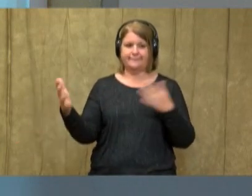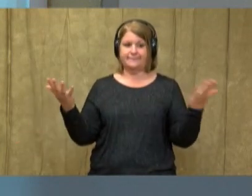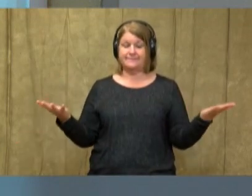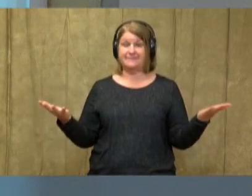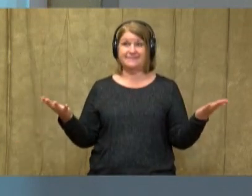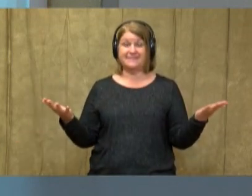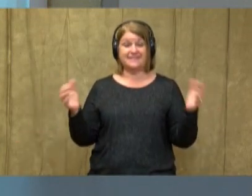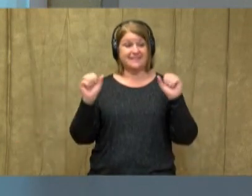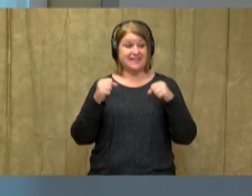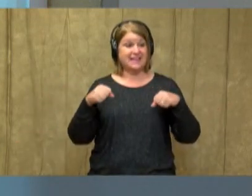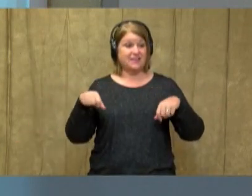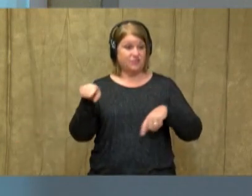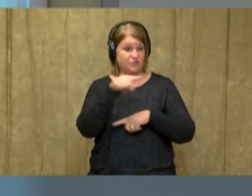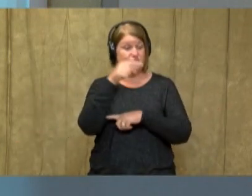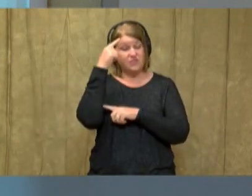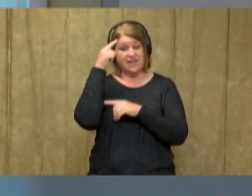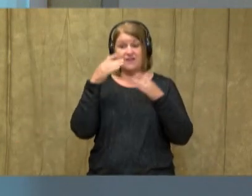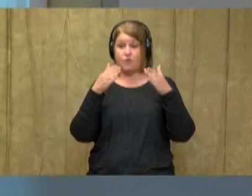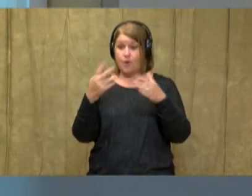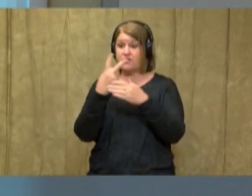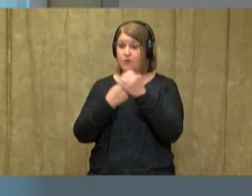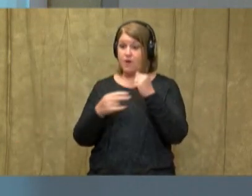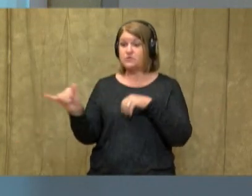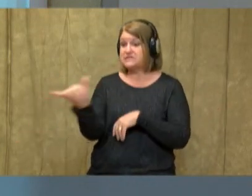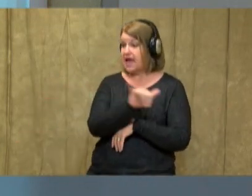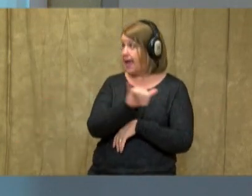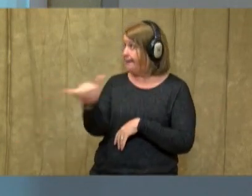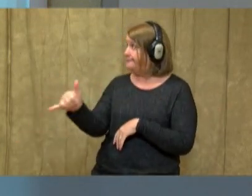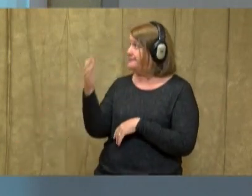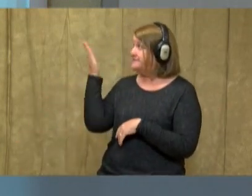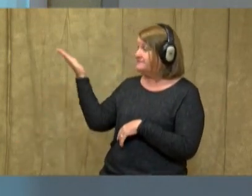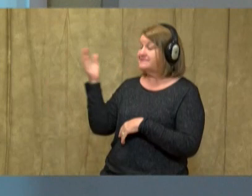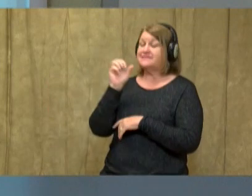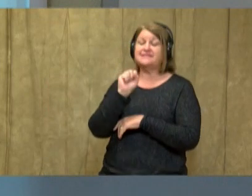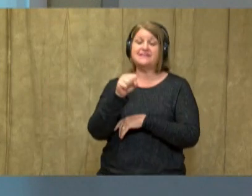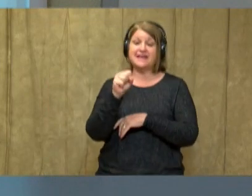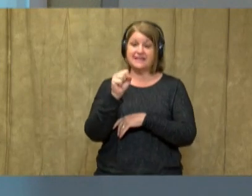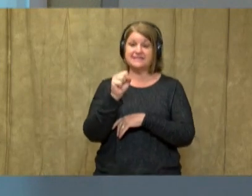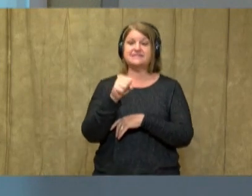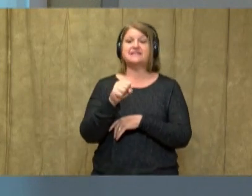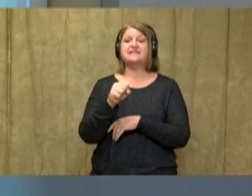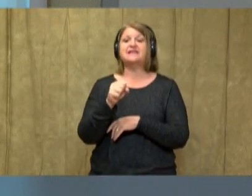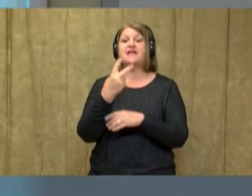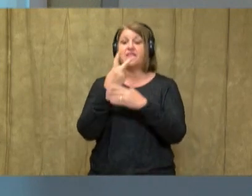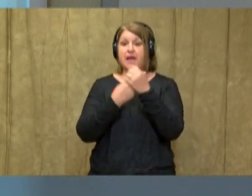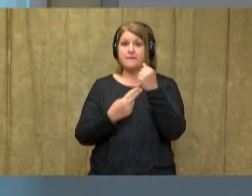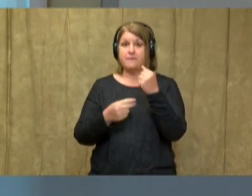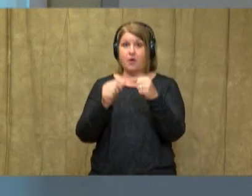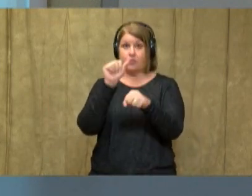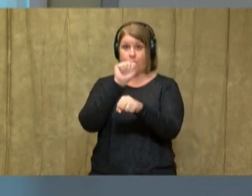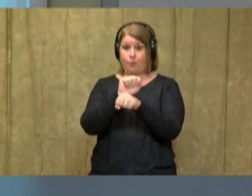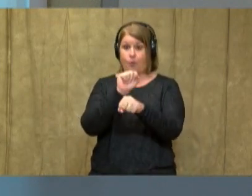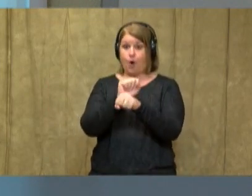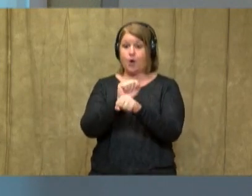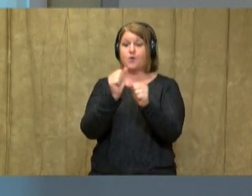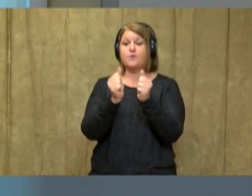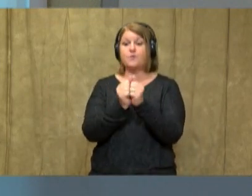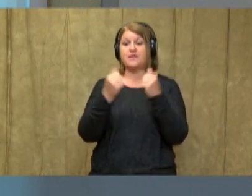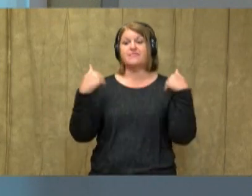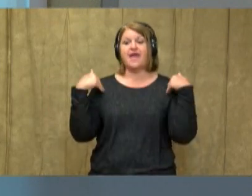Could you think of a way that they are the same? Okay, yes, they both work with